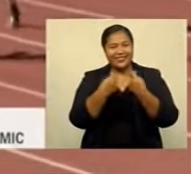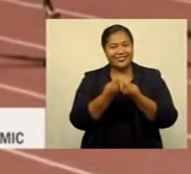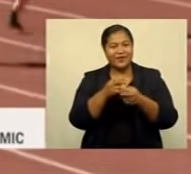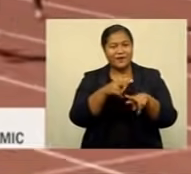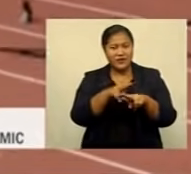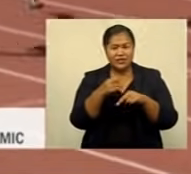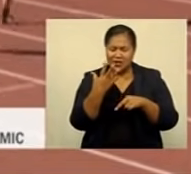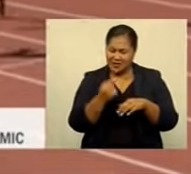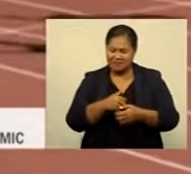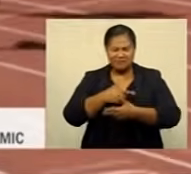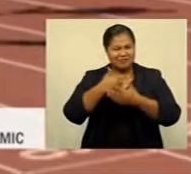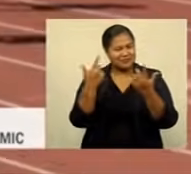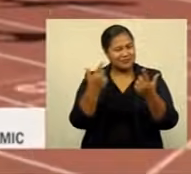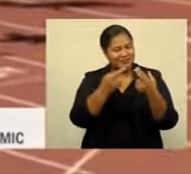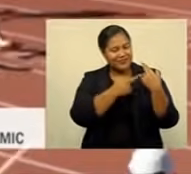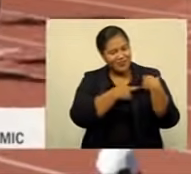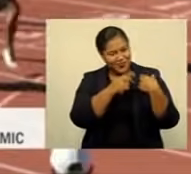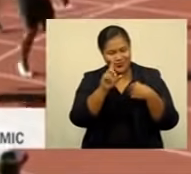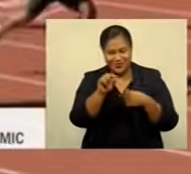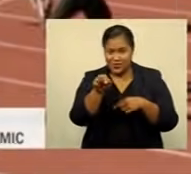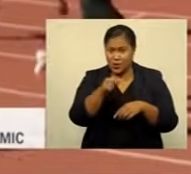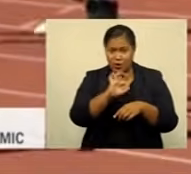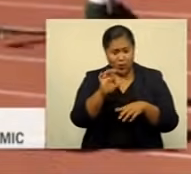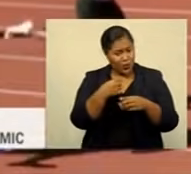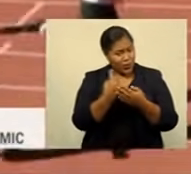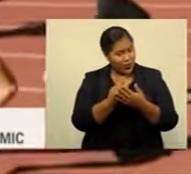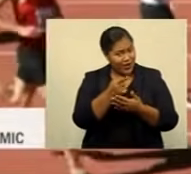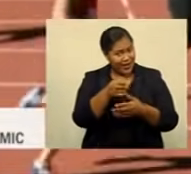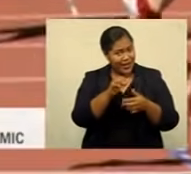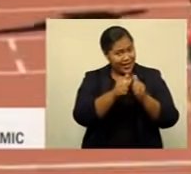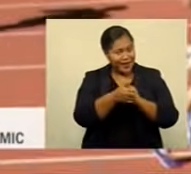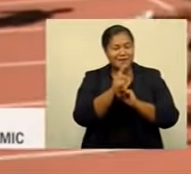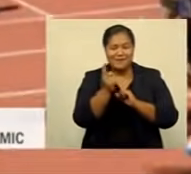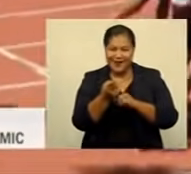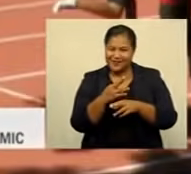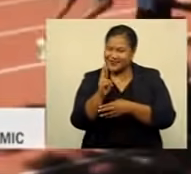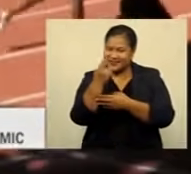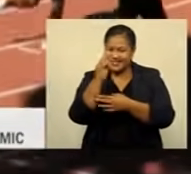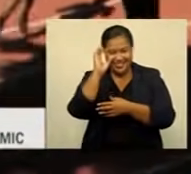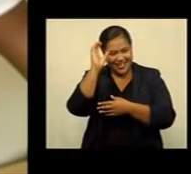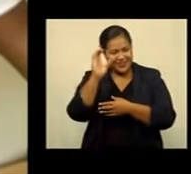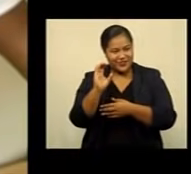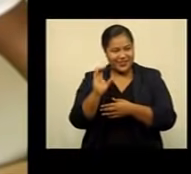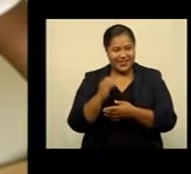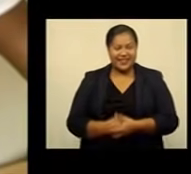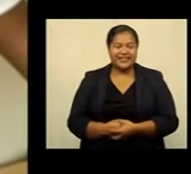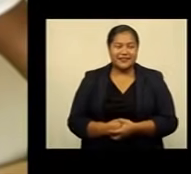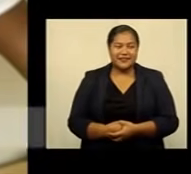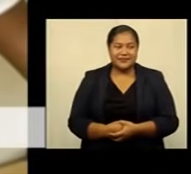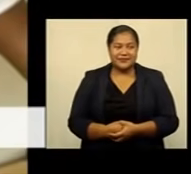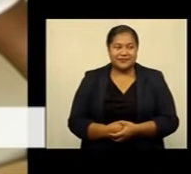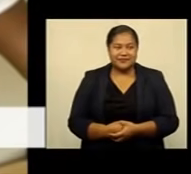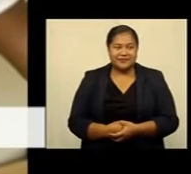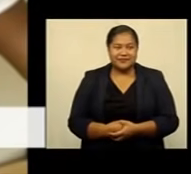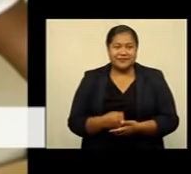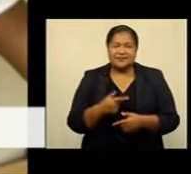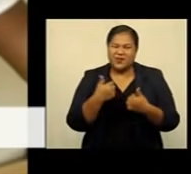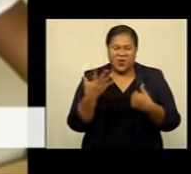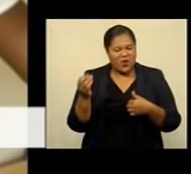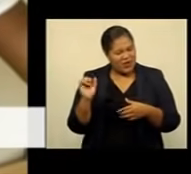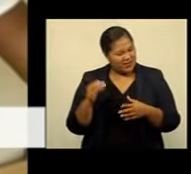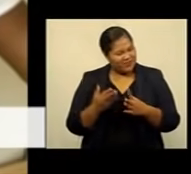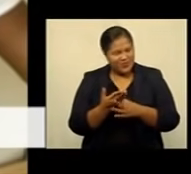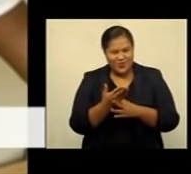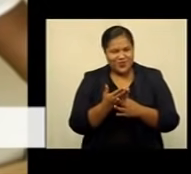a much bigger role to play, not only at the Games, but for the country as well. We're all going through a very tough time right